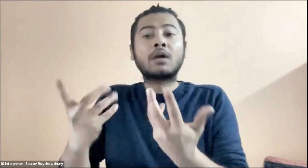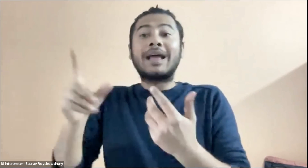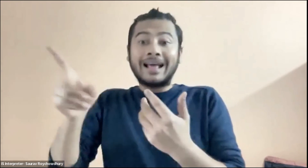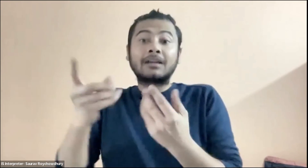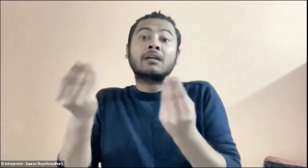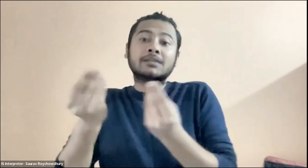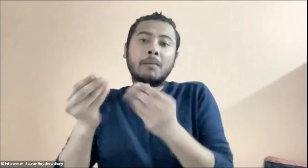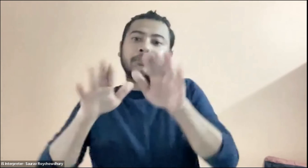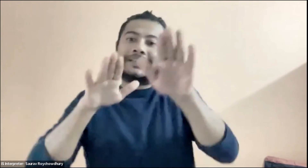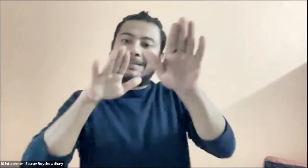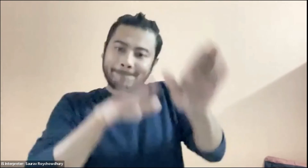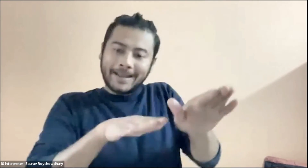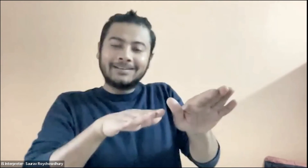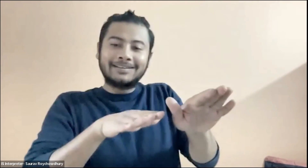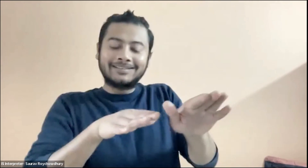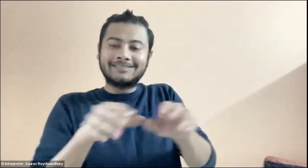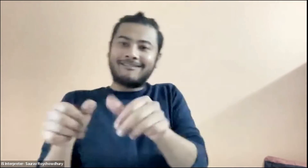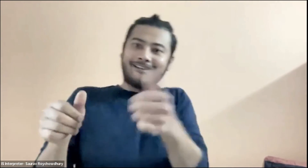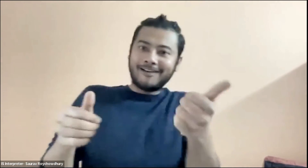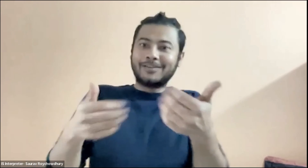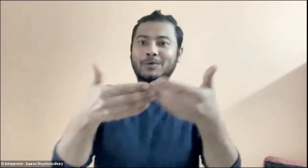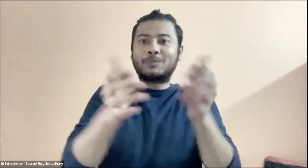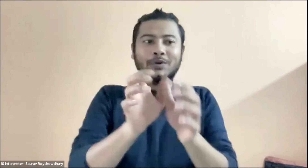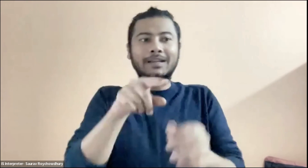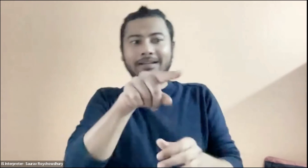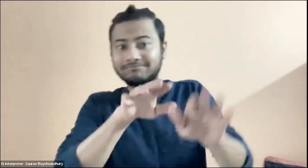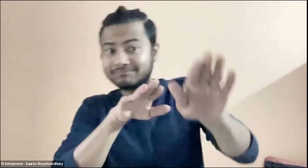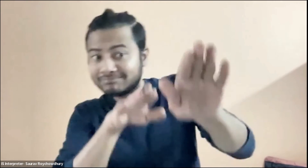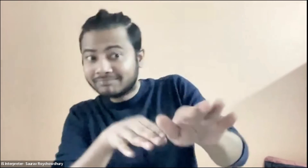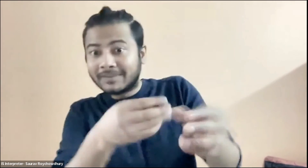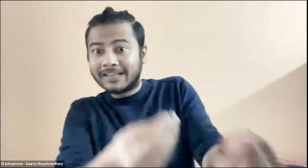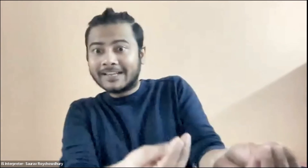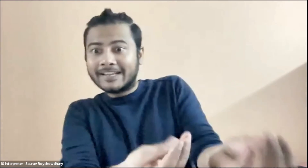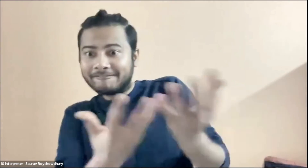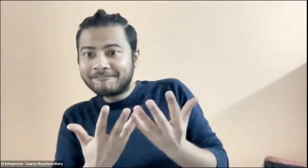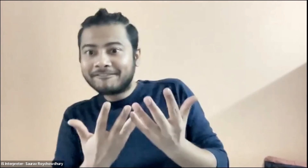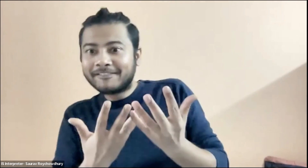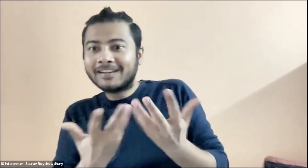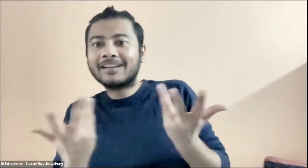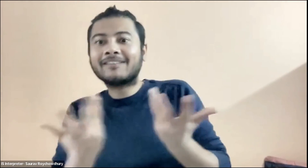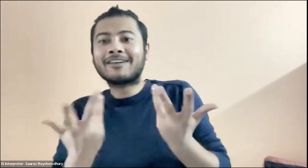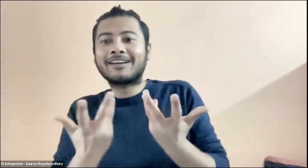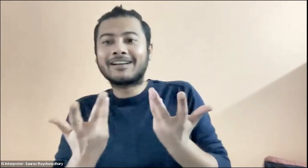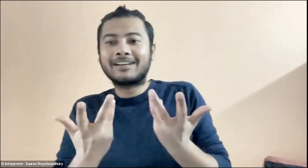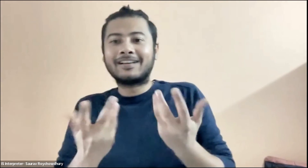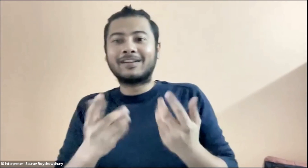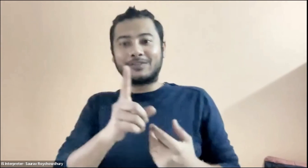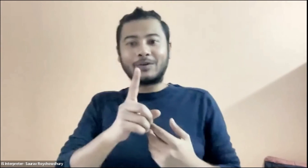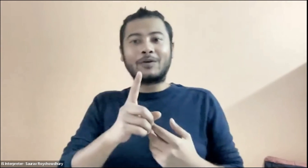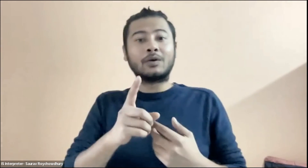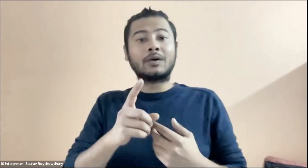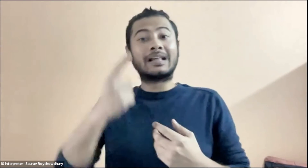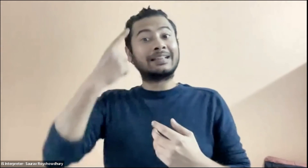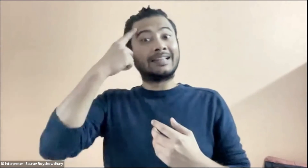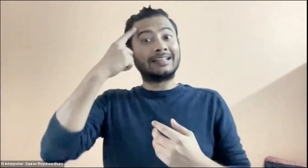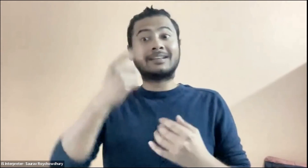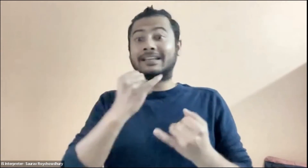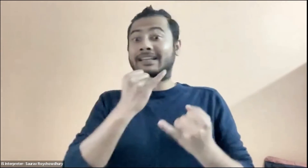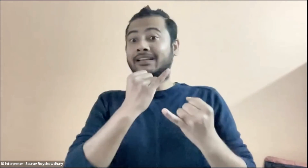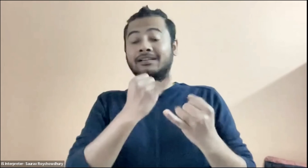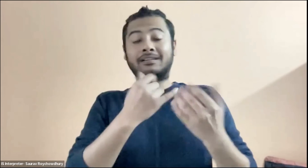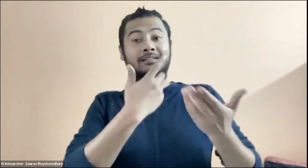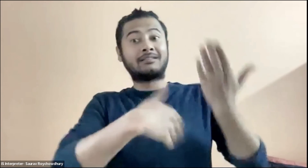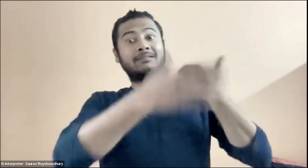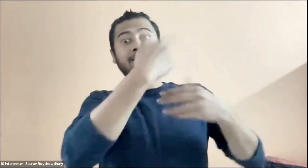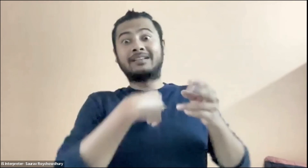ahead so that we can operate on all these levels, so that we can be mindful of, but not try to replicate history in new changed